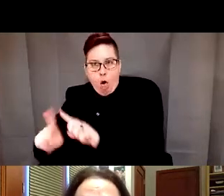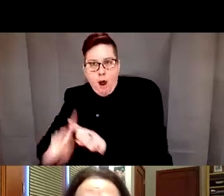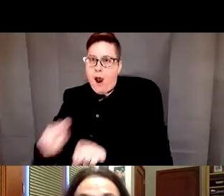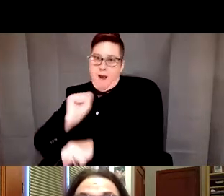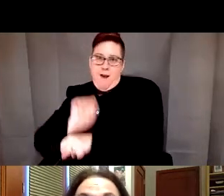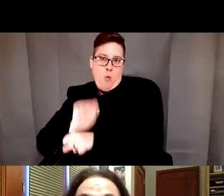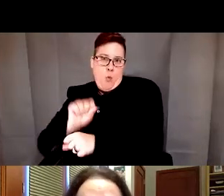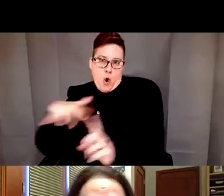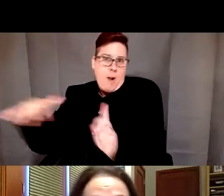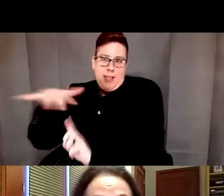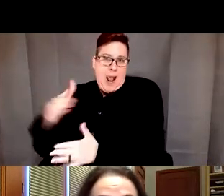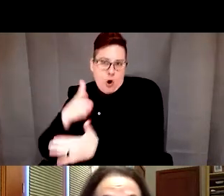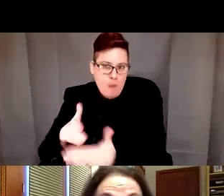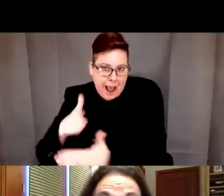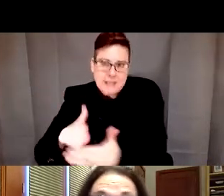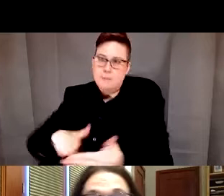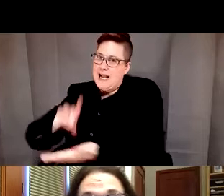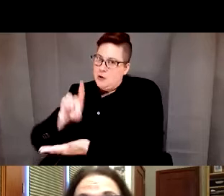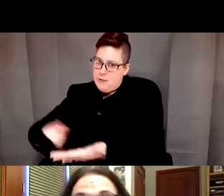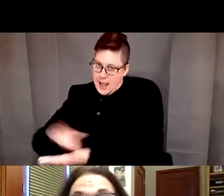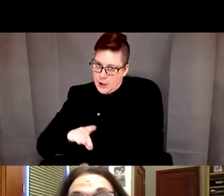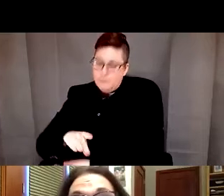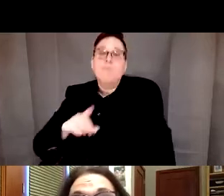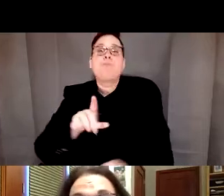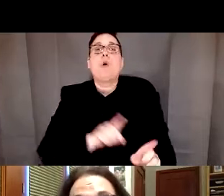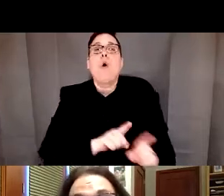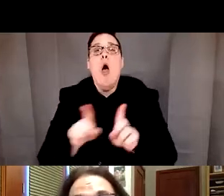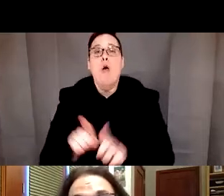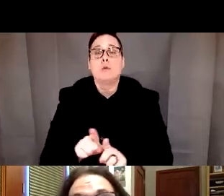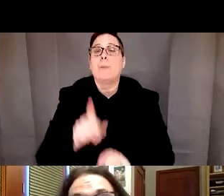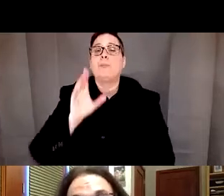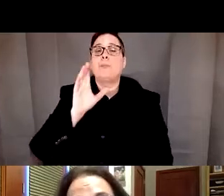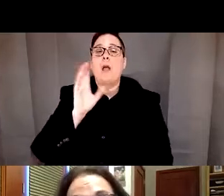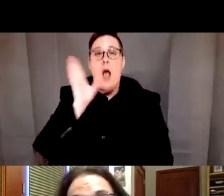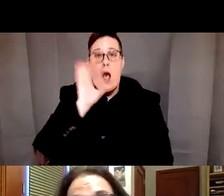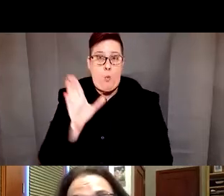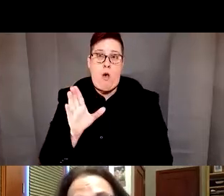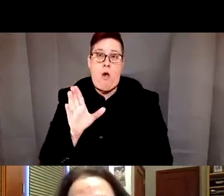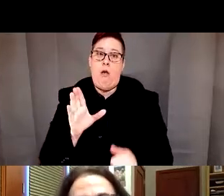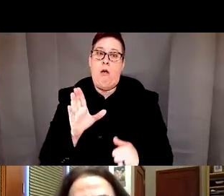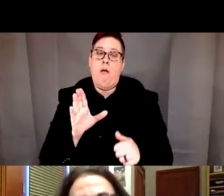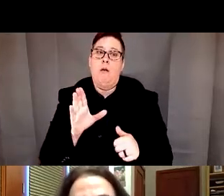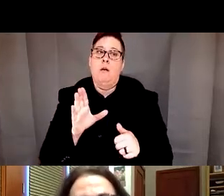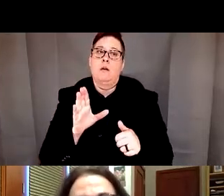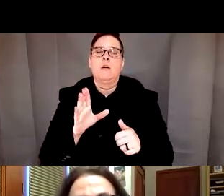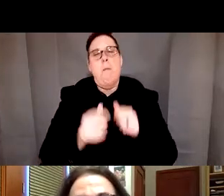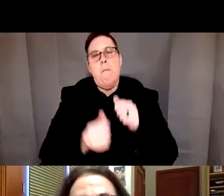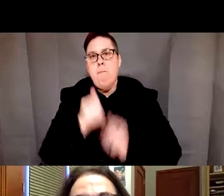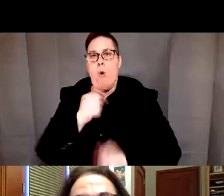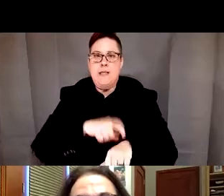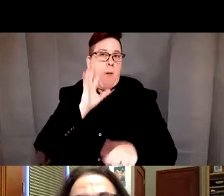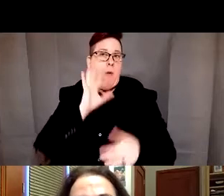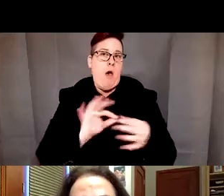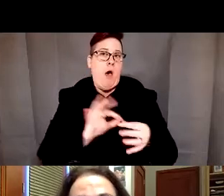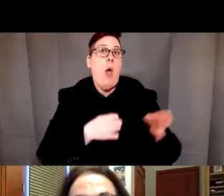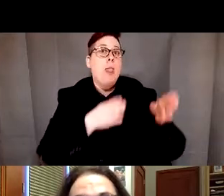workplace harassment and discrimination. I'm also going to be referring to in most cases, the person who